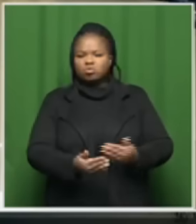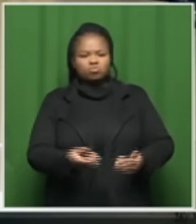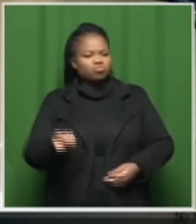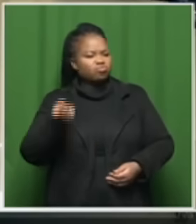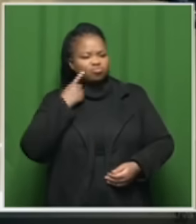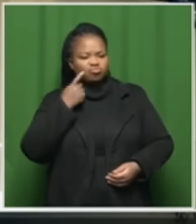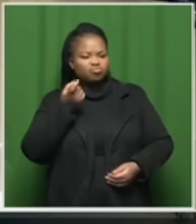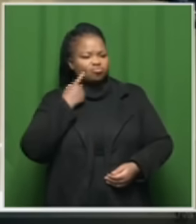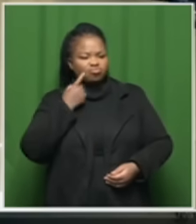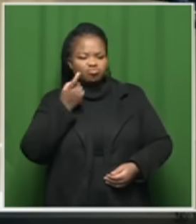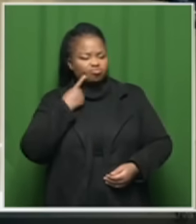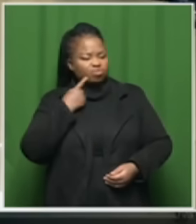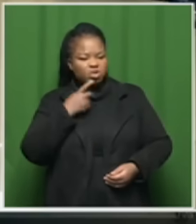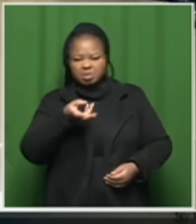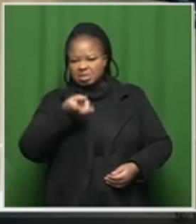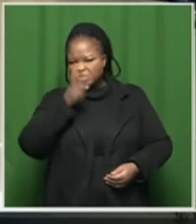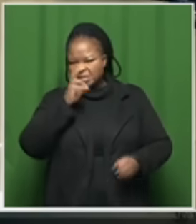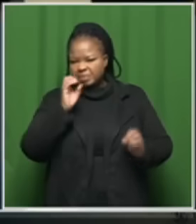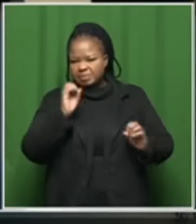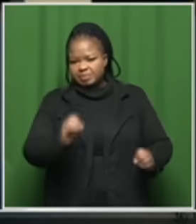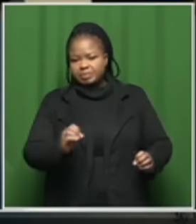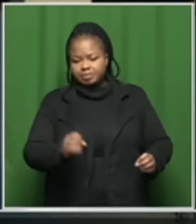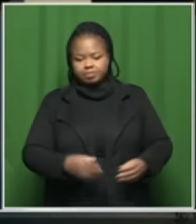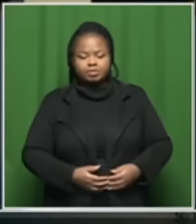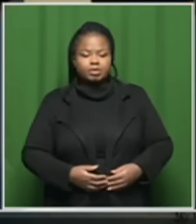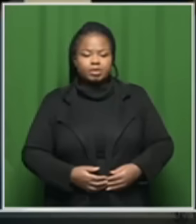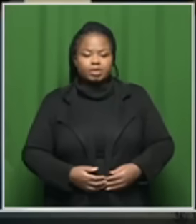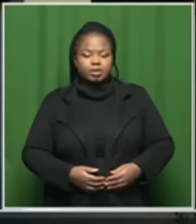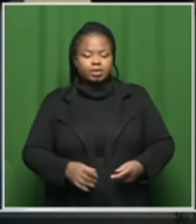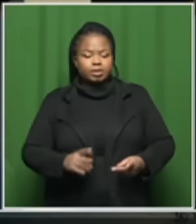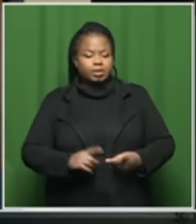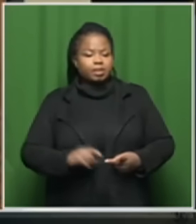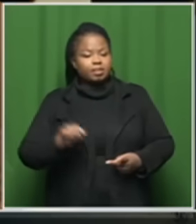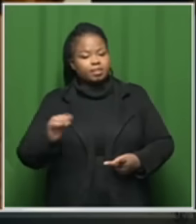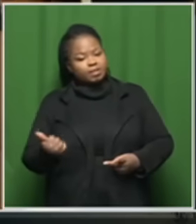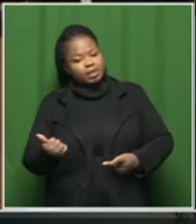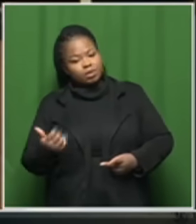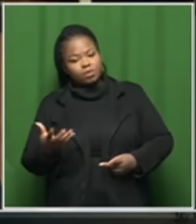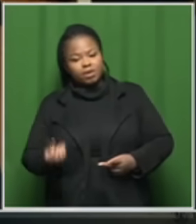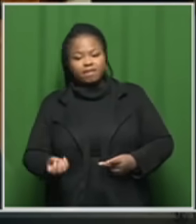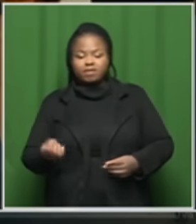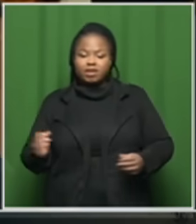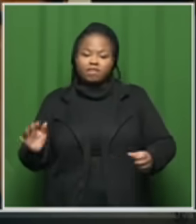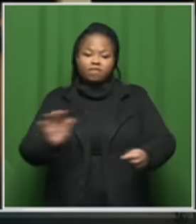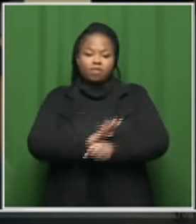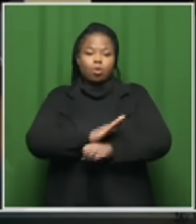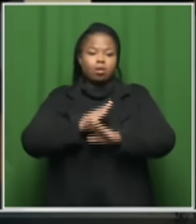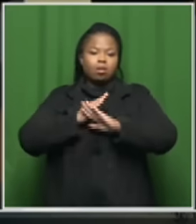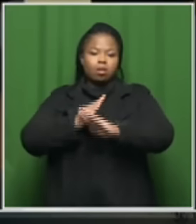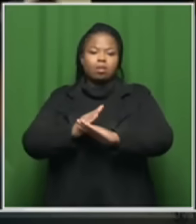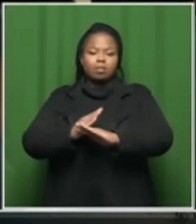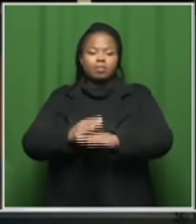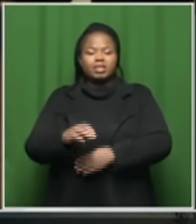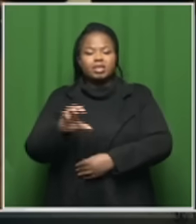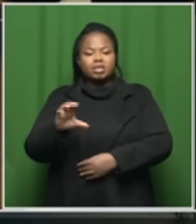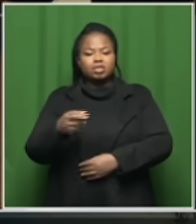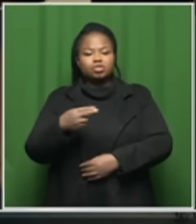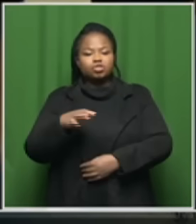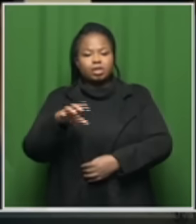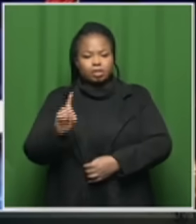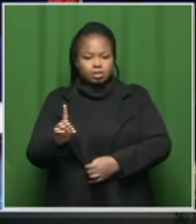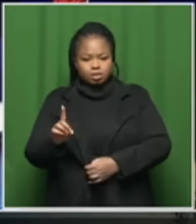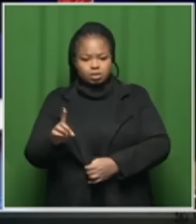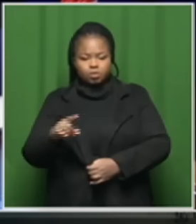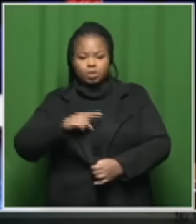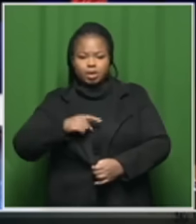as strict as they should be. You then have the complete ban that would include Chad, because it's